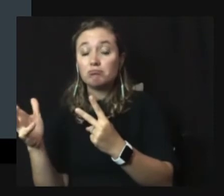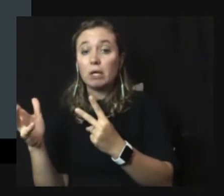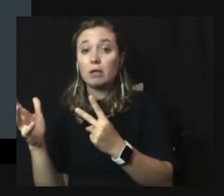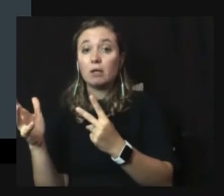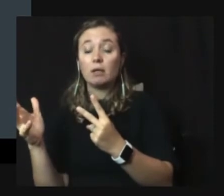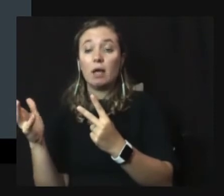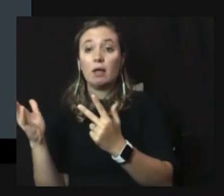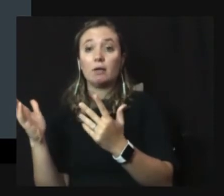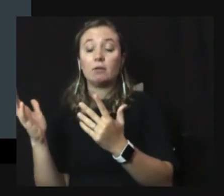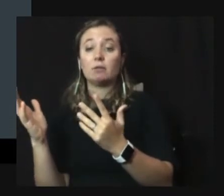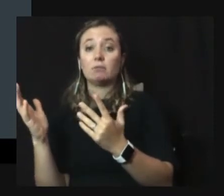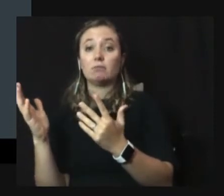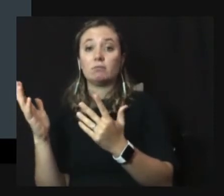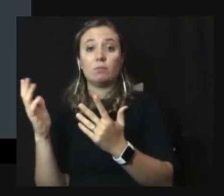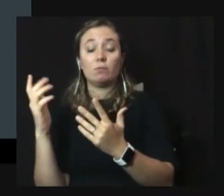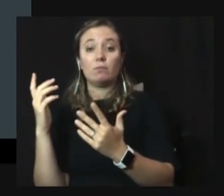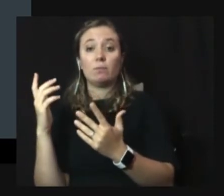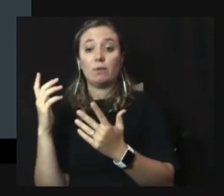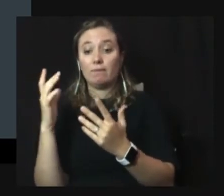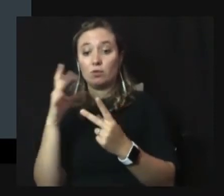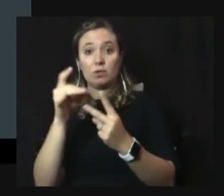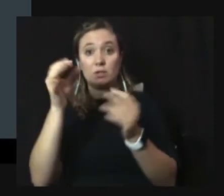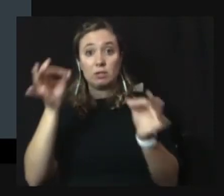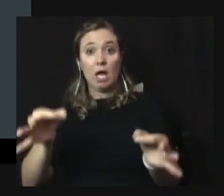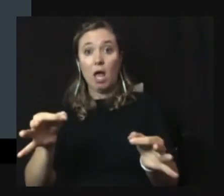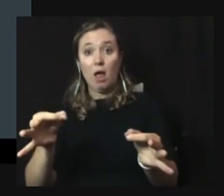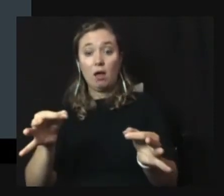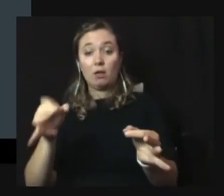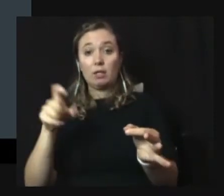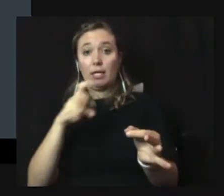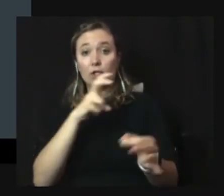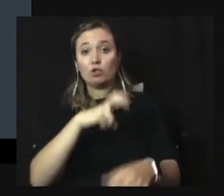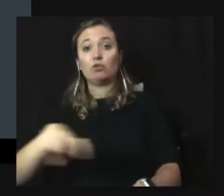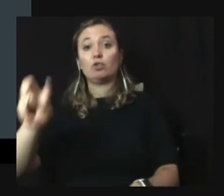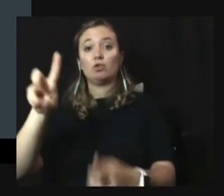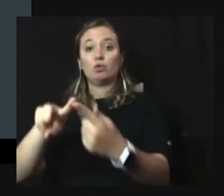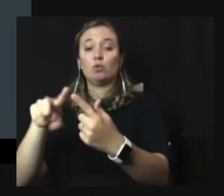our choice, there needs to be some type of transition to the next thing.